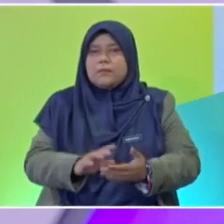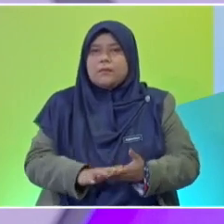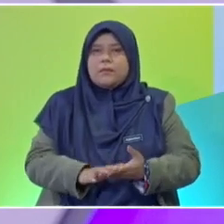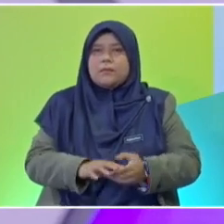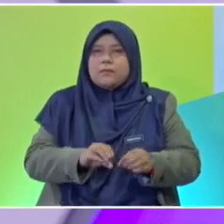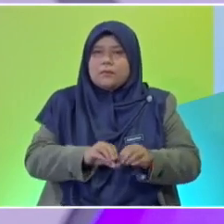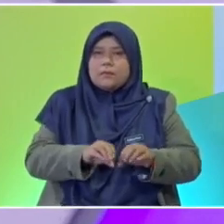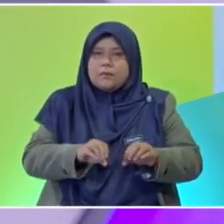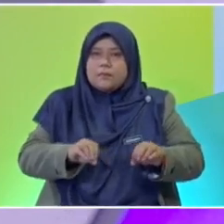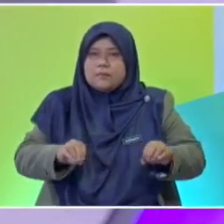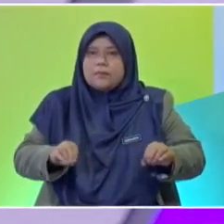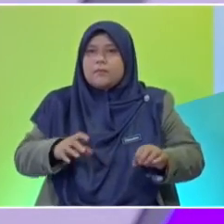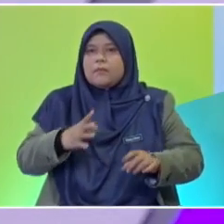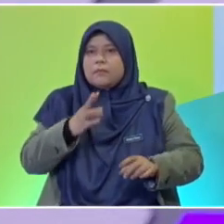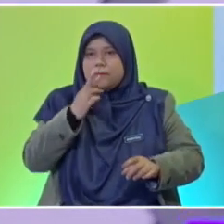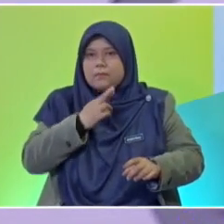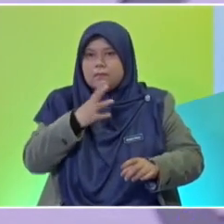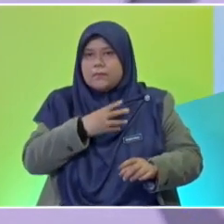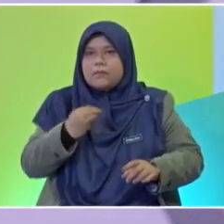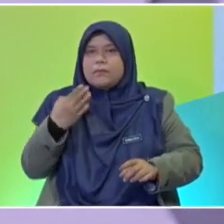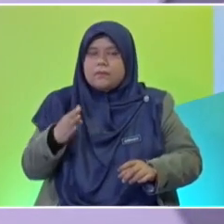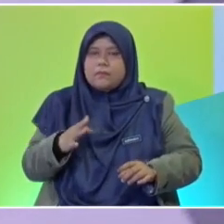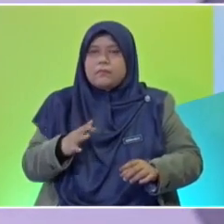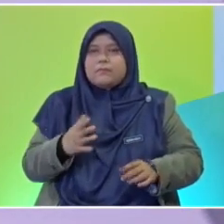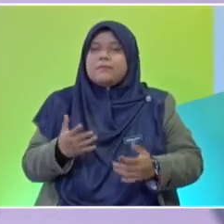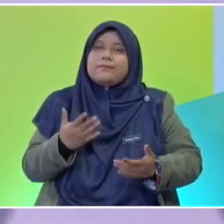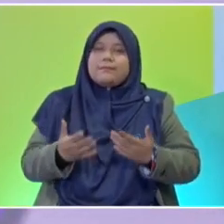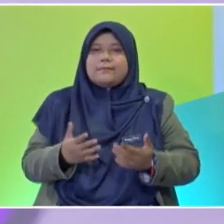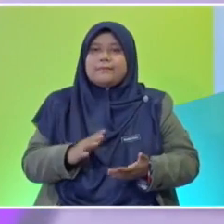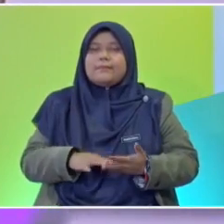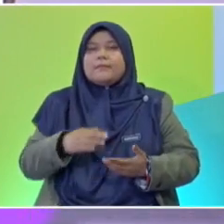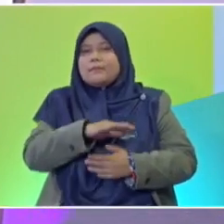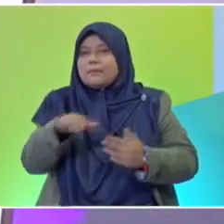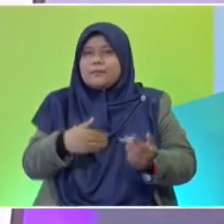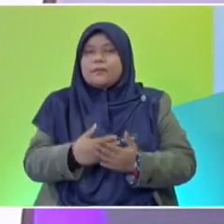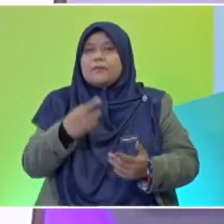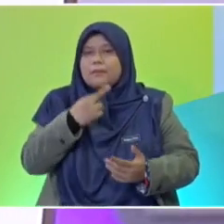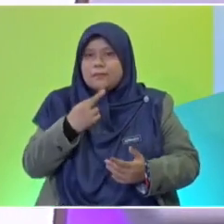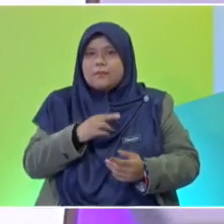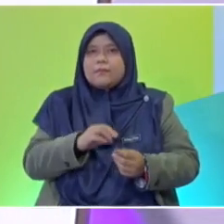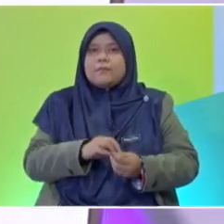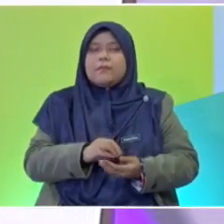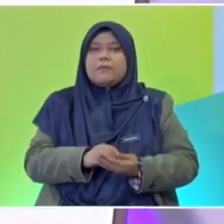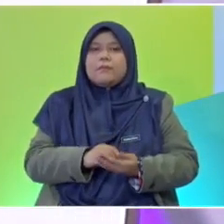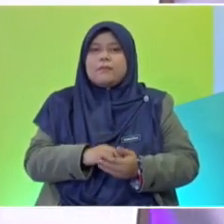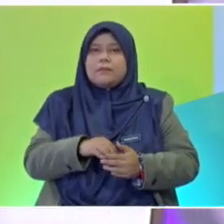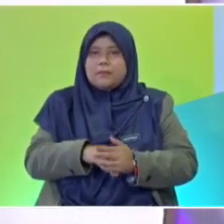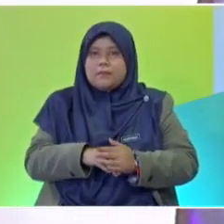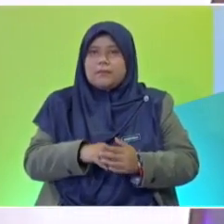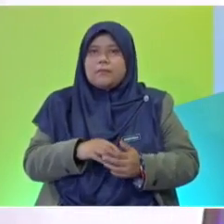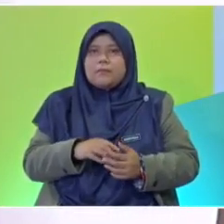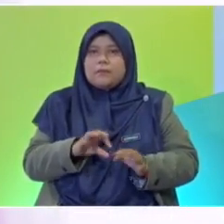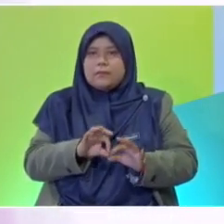it's red and blue, but in real life, it's not actually red and blue. It's all red. But the blood vessels actually does not have color. It